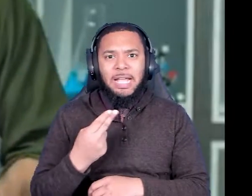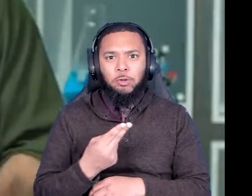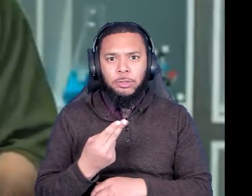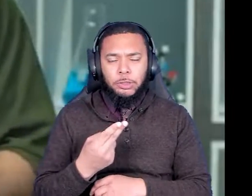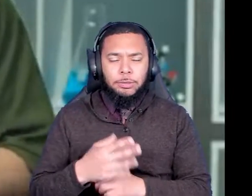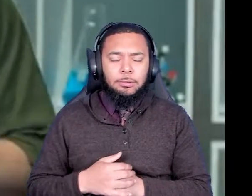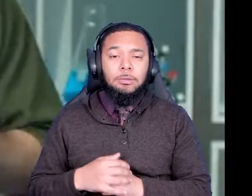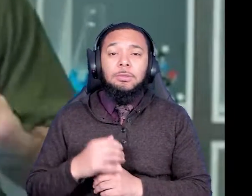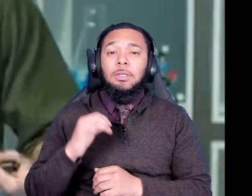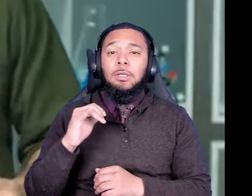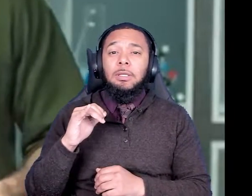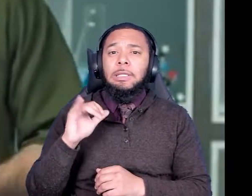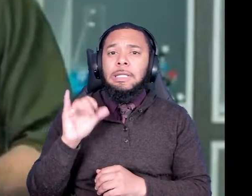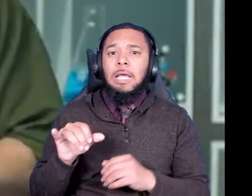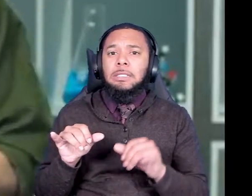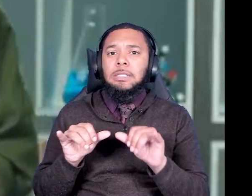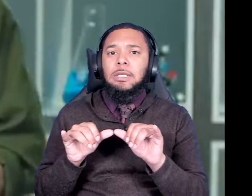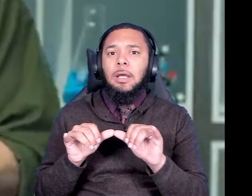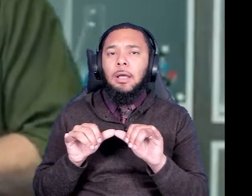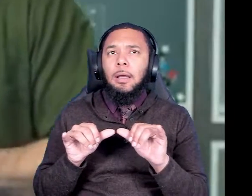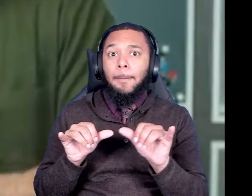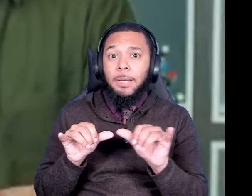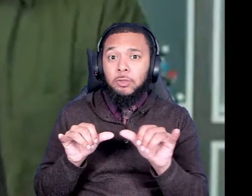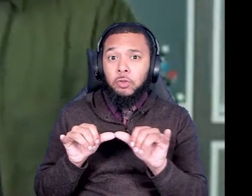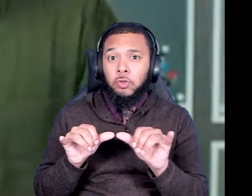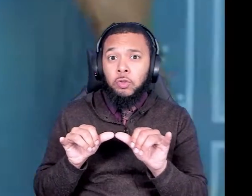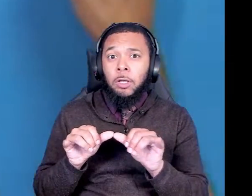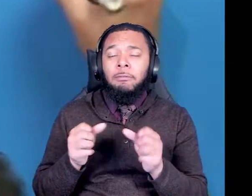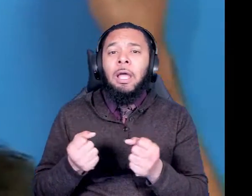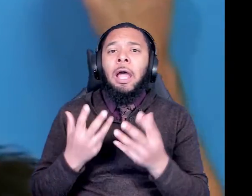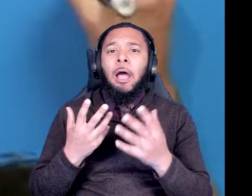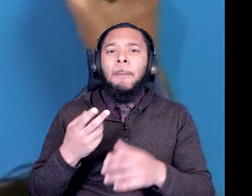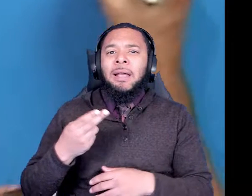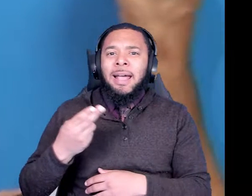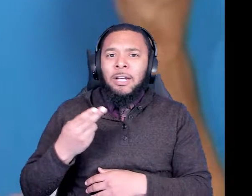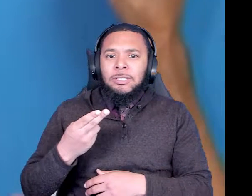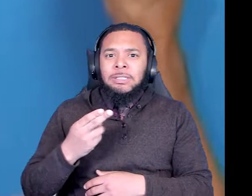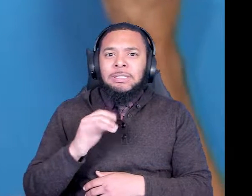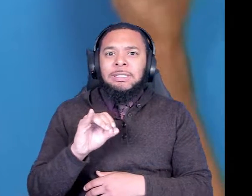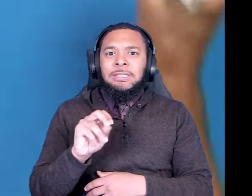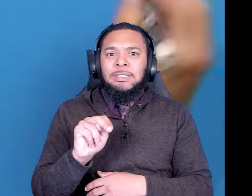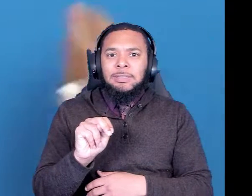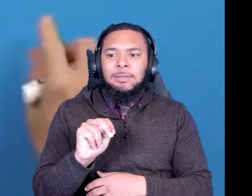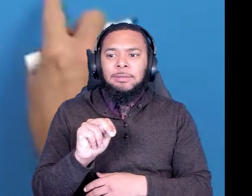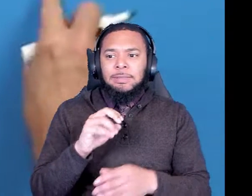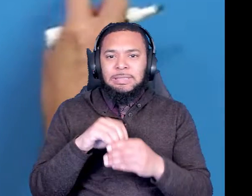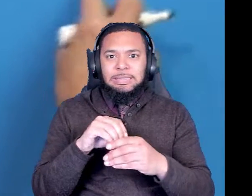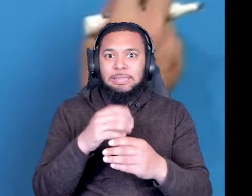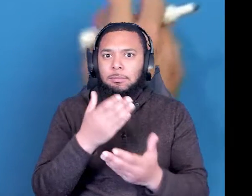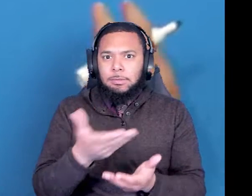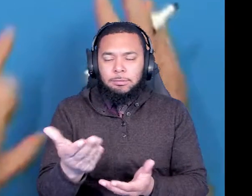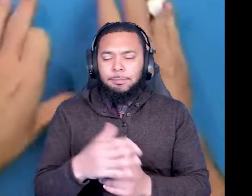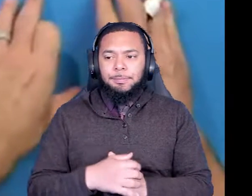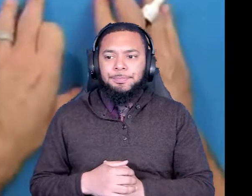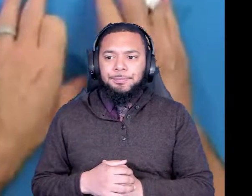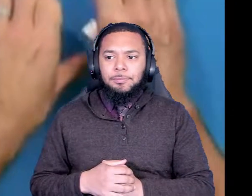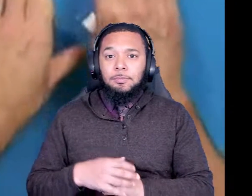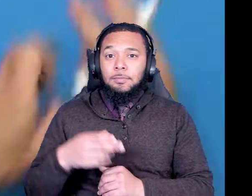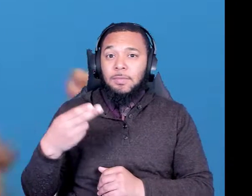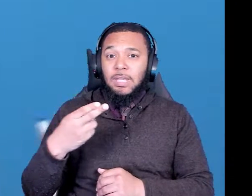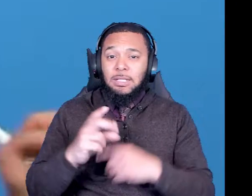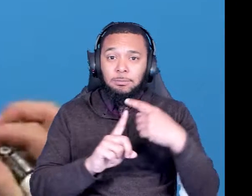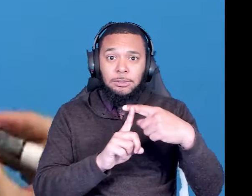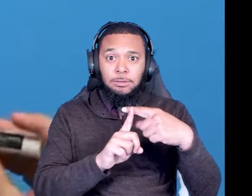a measure of the concentration of hydrogen ions. And so we're talking about H+, because hydrogen as